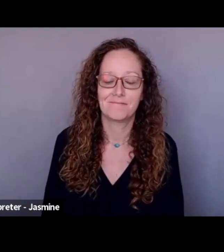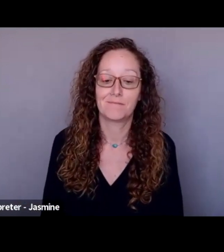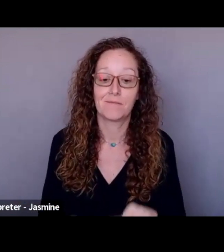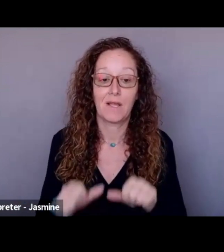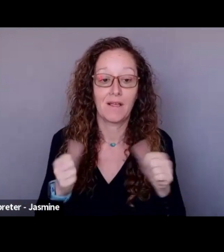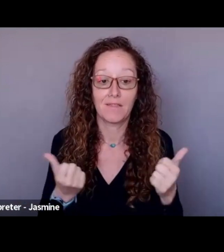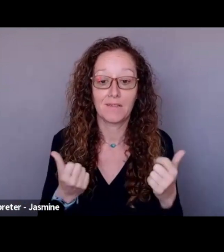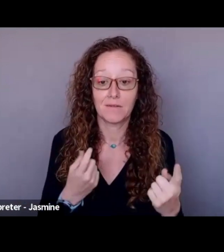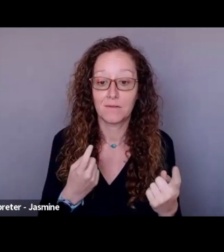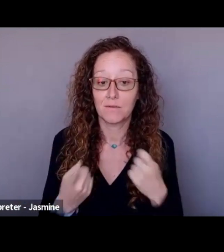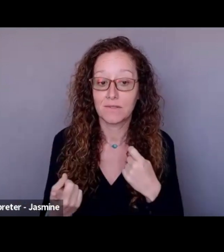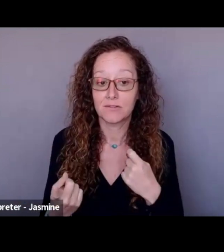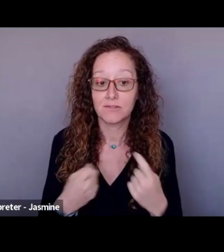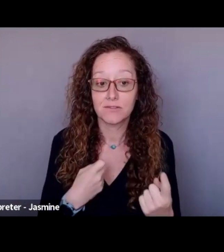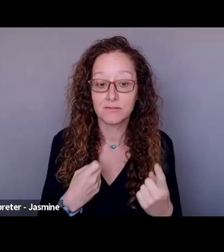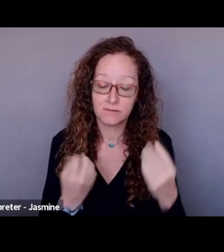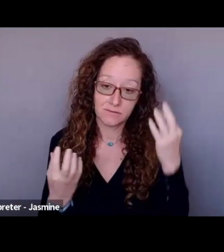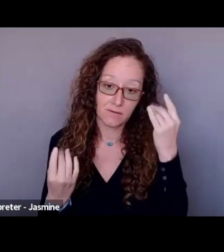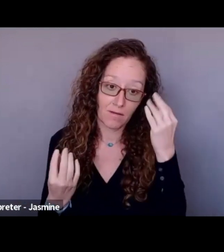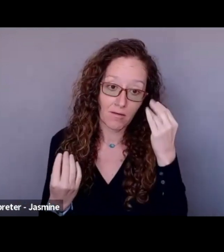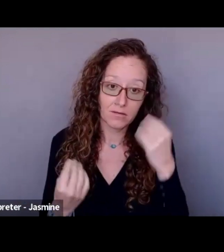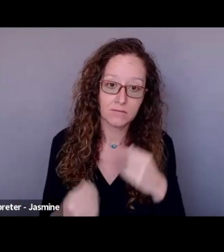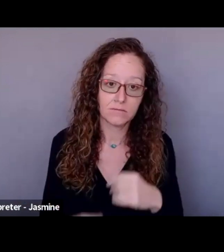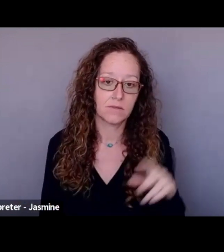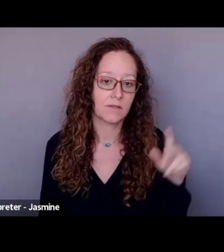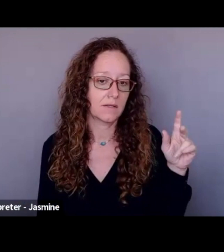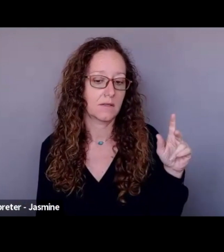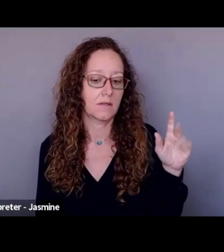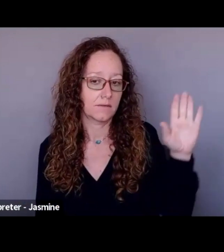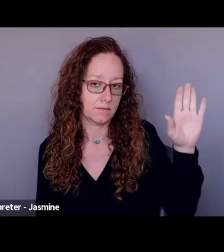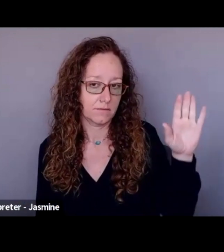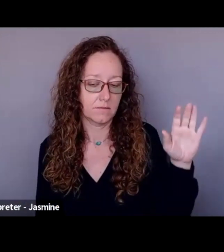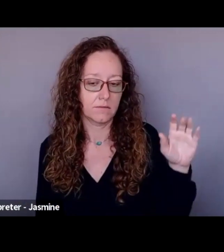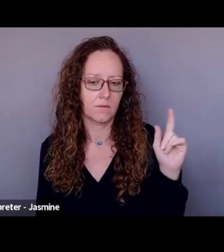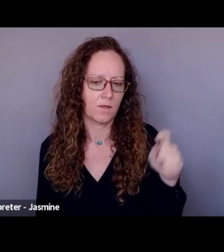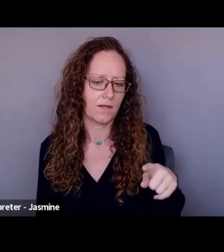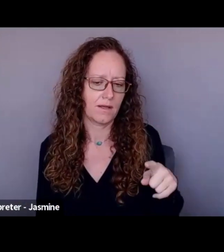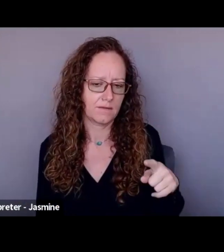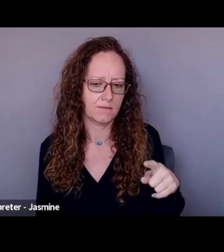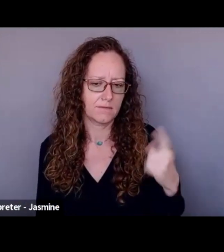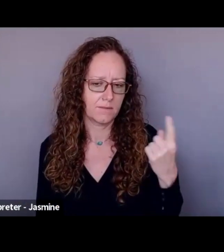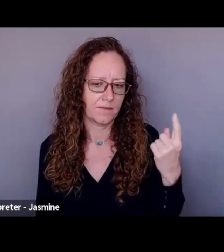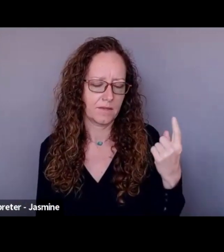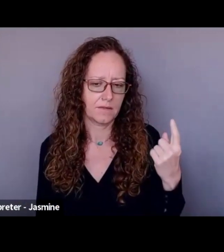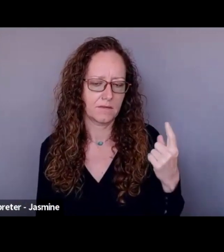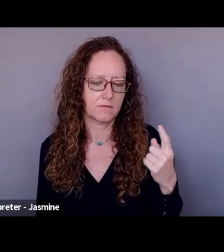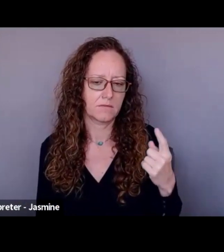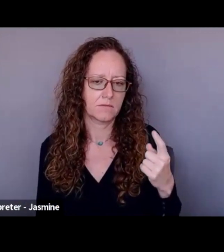other questions, thoughts? I ask, yeah, I like to ask that question, yeah, to kind of